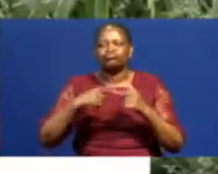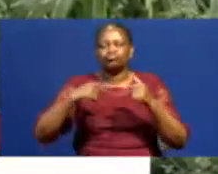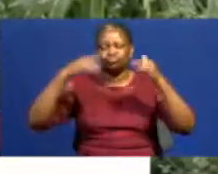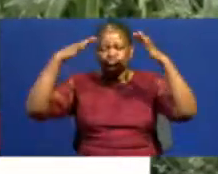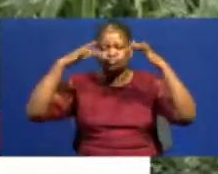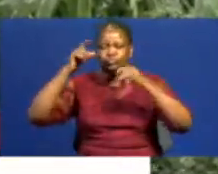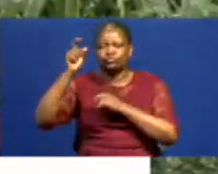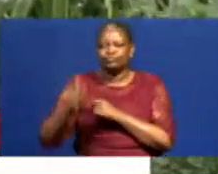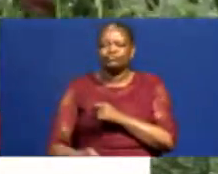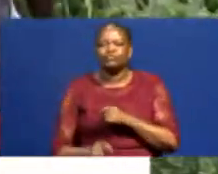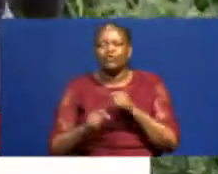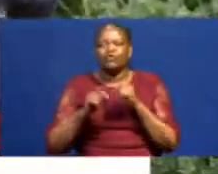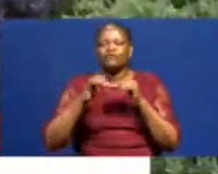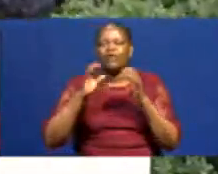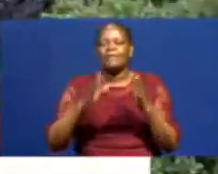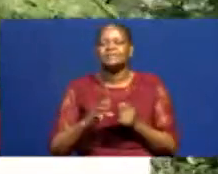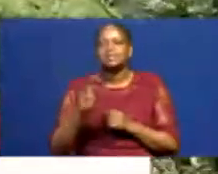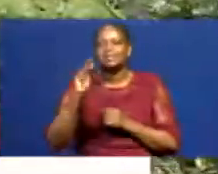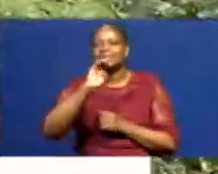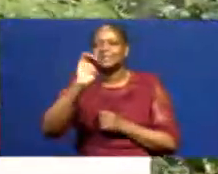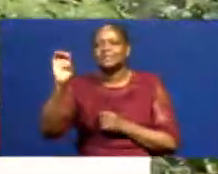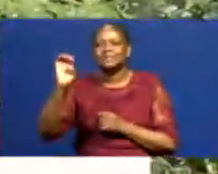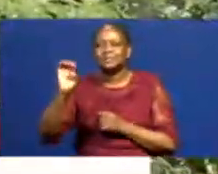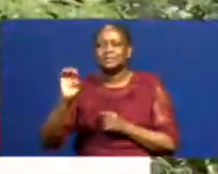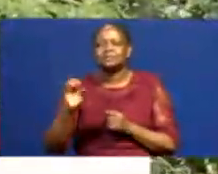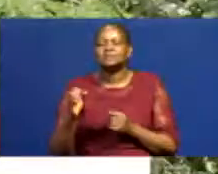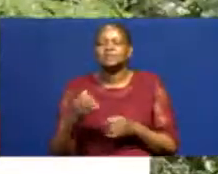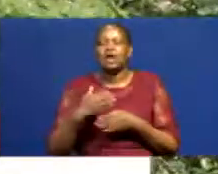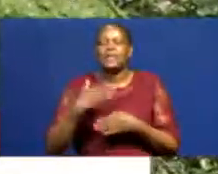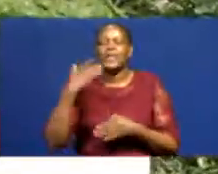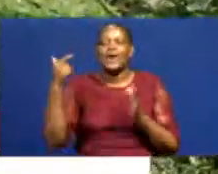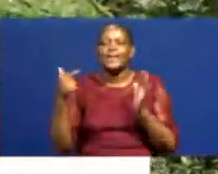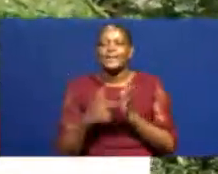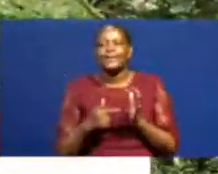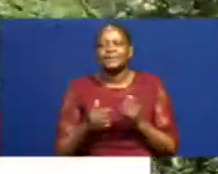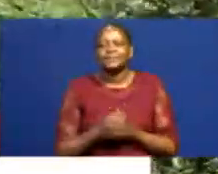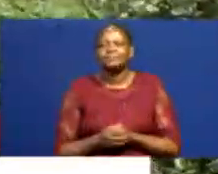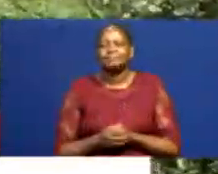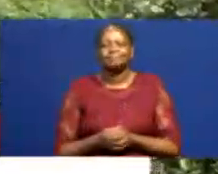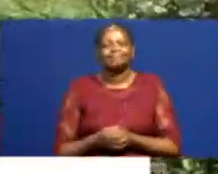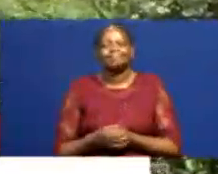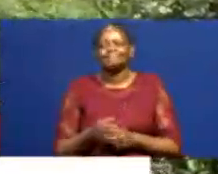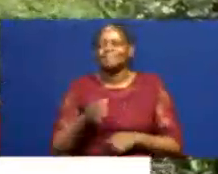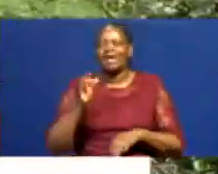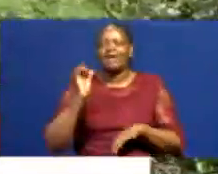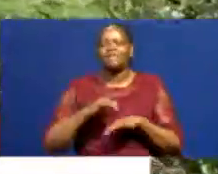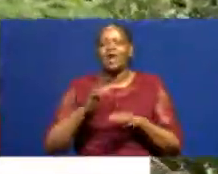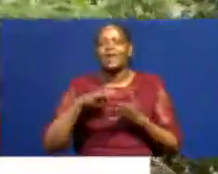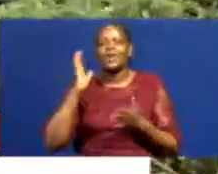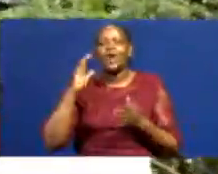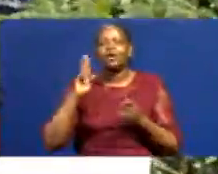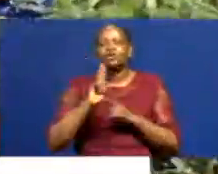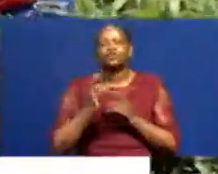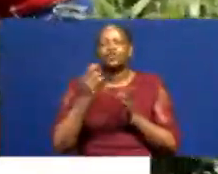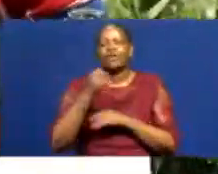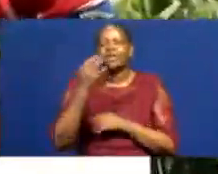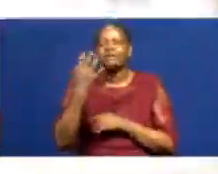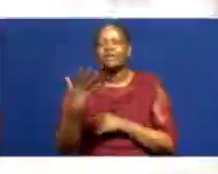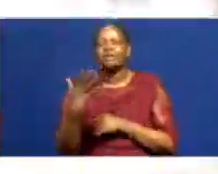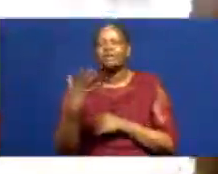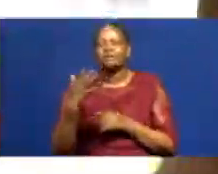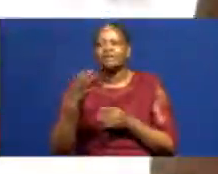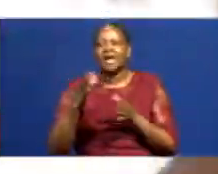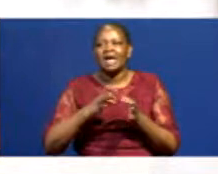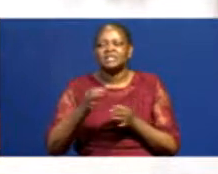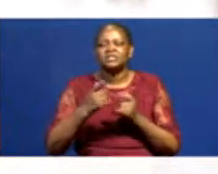Farmers in Mandera East, particularly in Border Point 1 scheme, are the hardest hit, losing over 35 hectares of farmland.